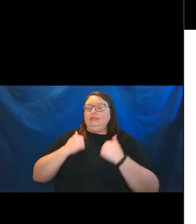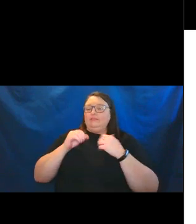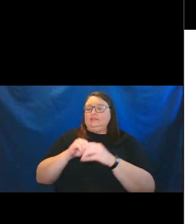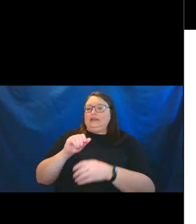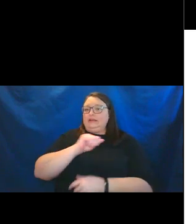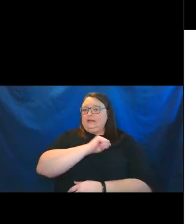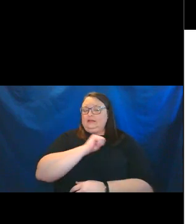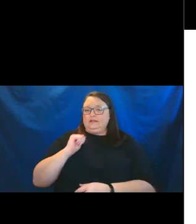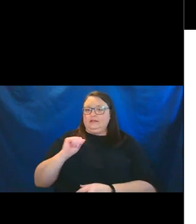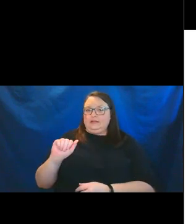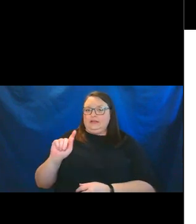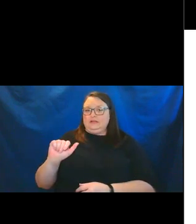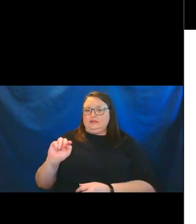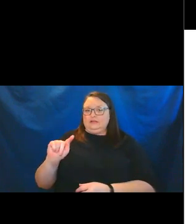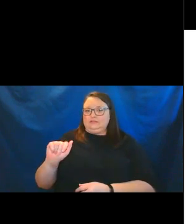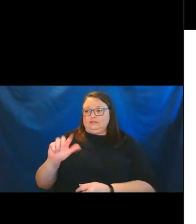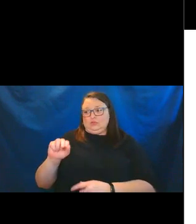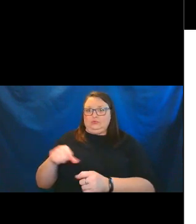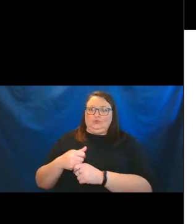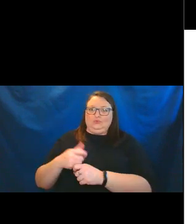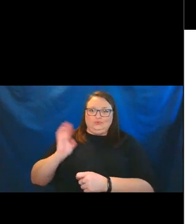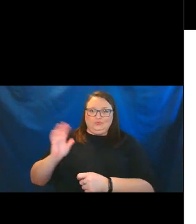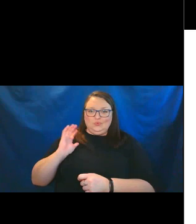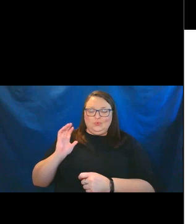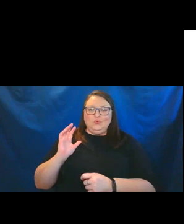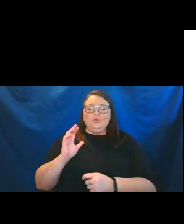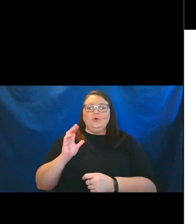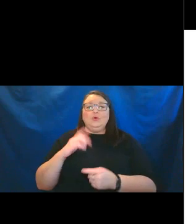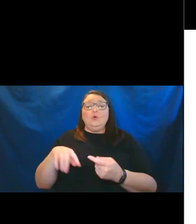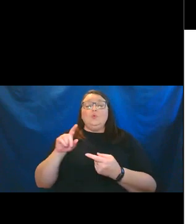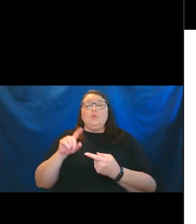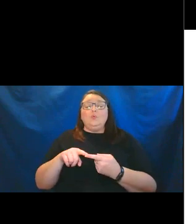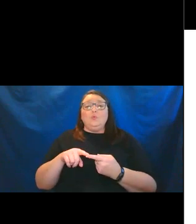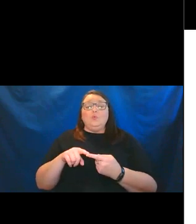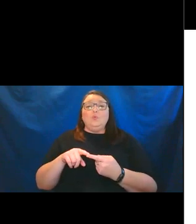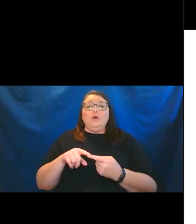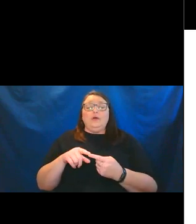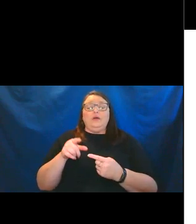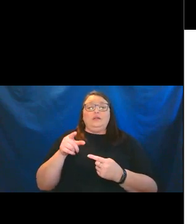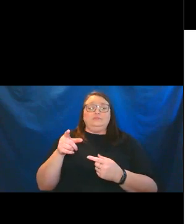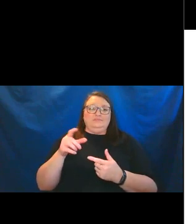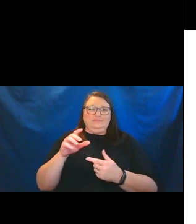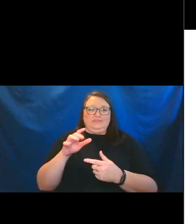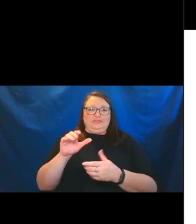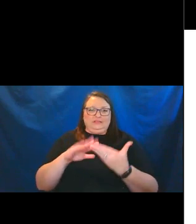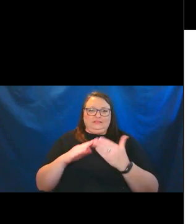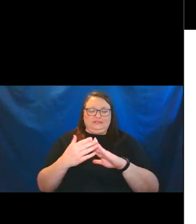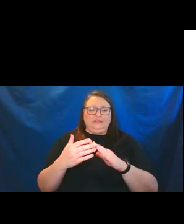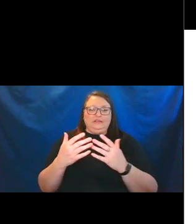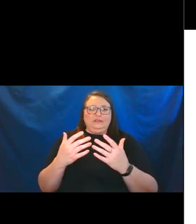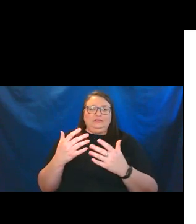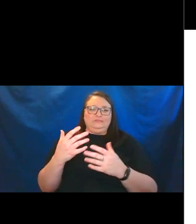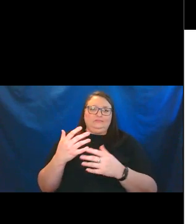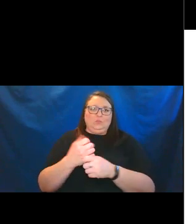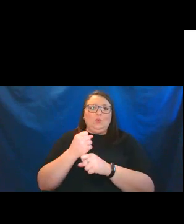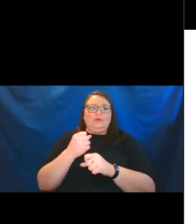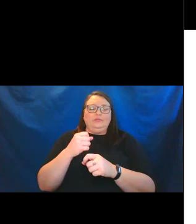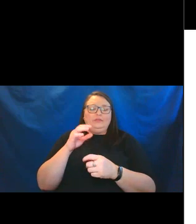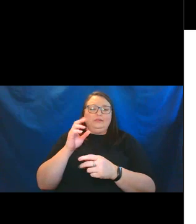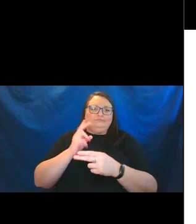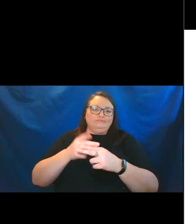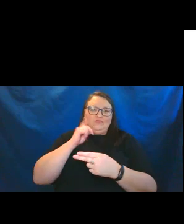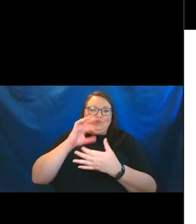and 30 years ago. And when they got the Olympics, they didn't have the workforce to build the Olympic Village. They